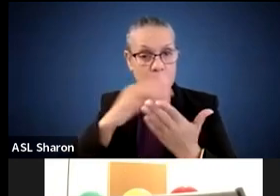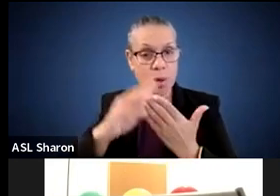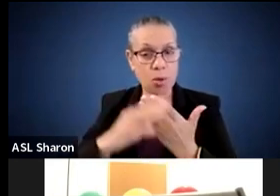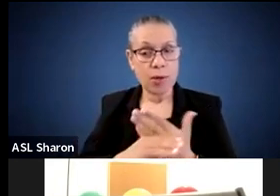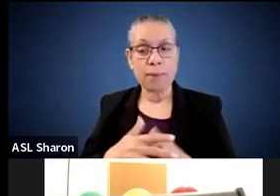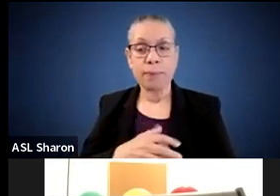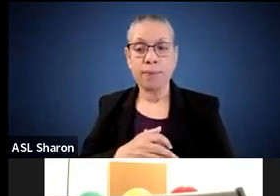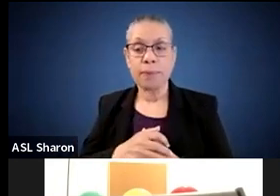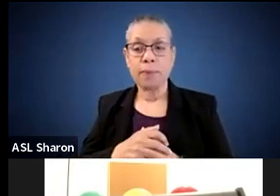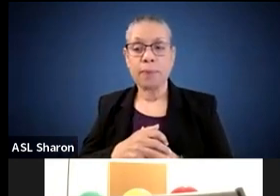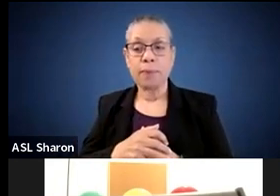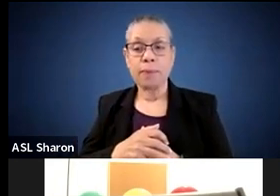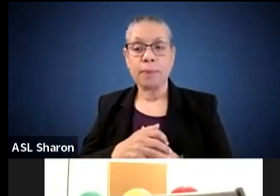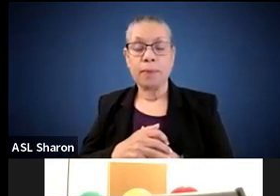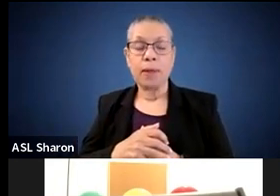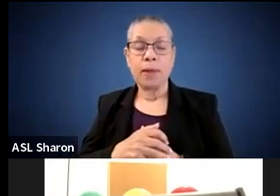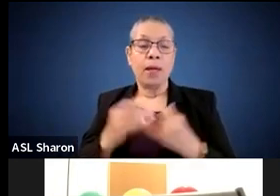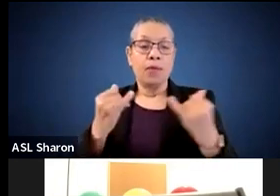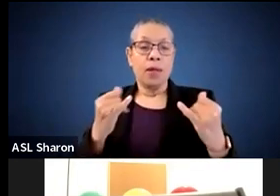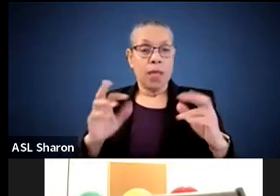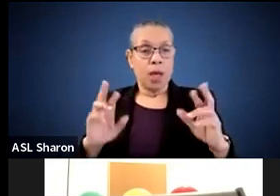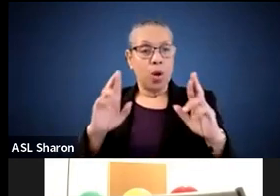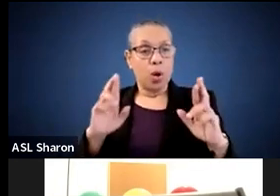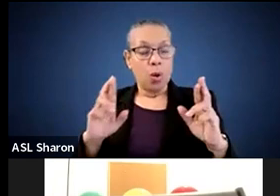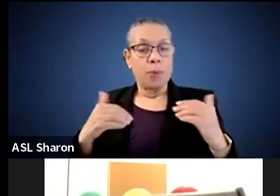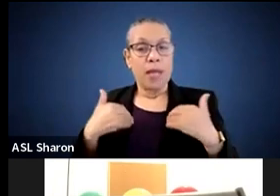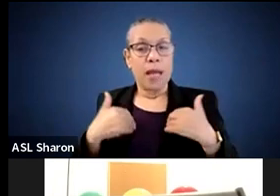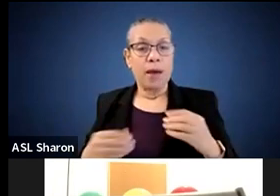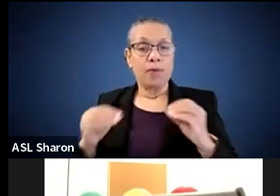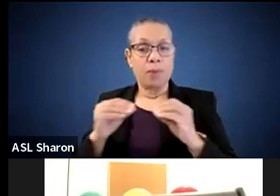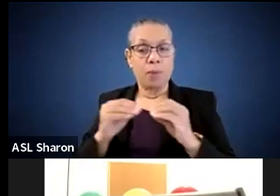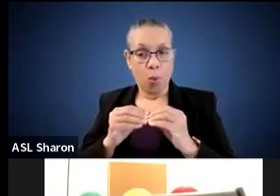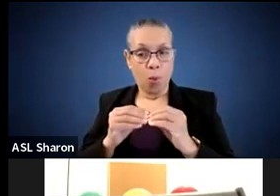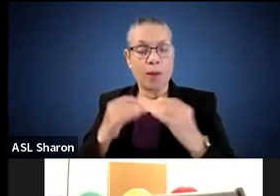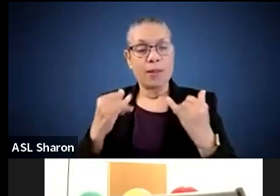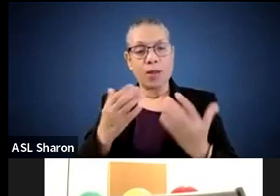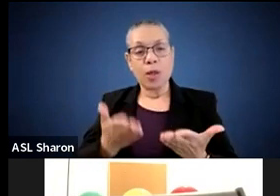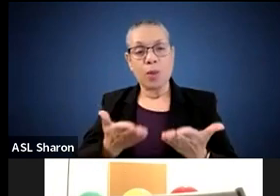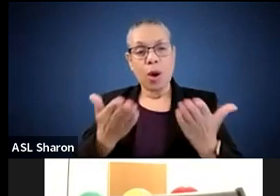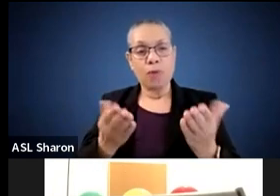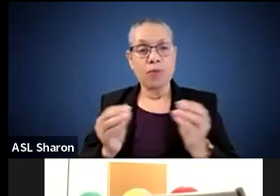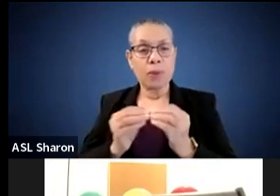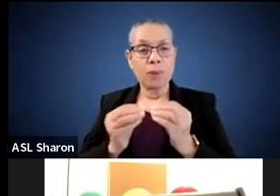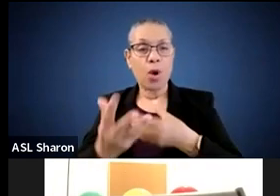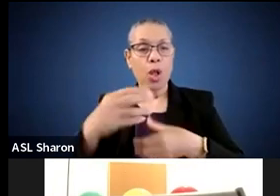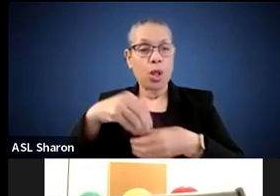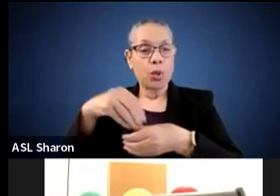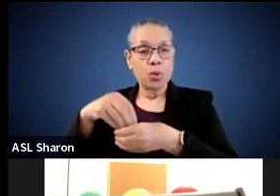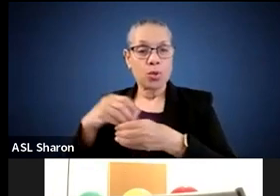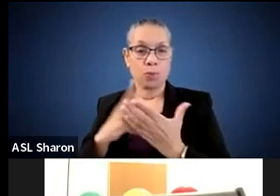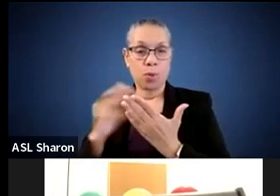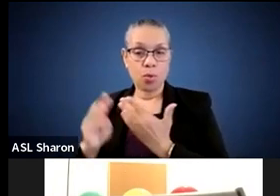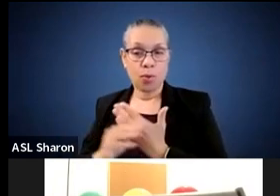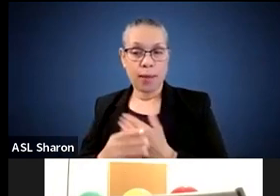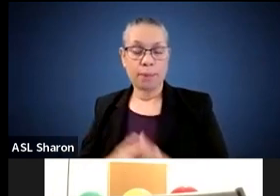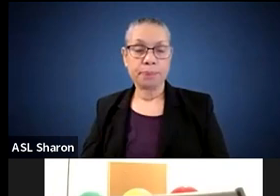um as you know and we pointed out we're hoping to engage more now that we're offering more inclusive programs um we